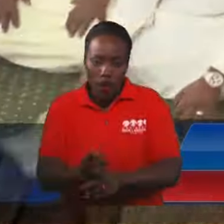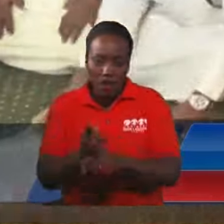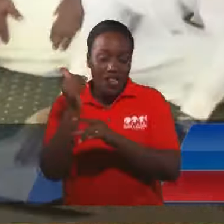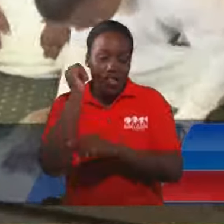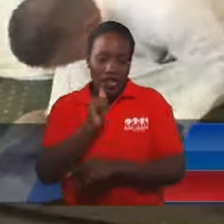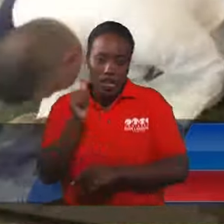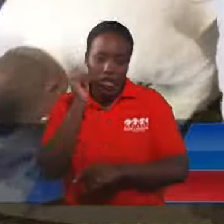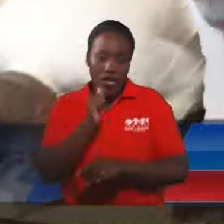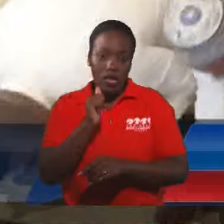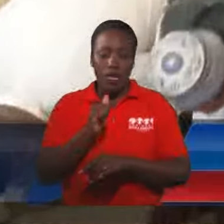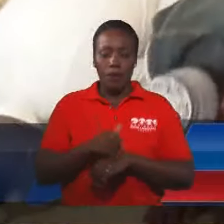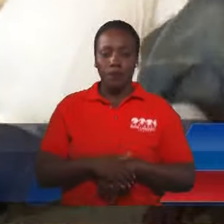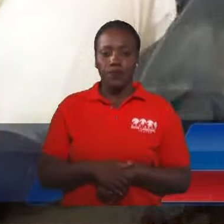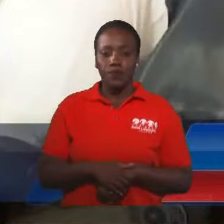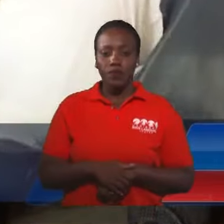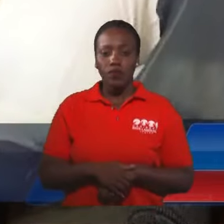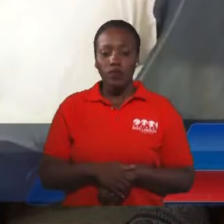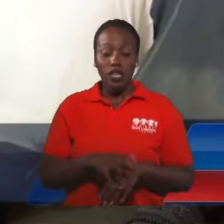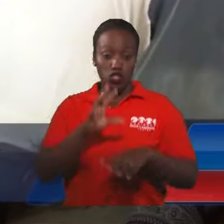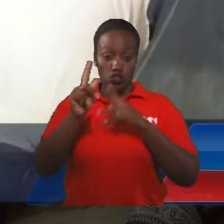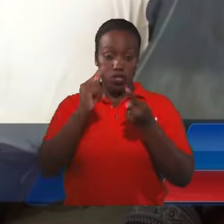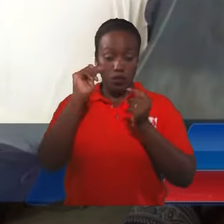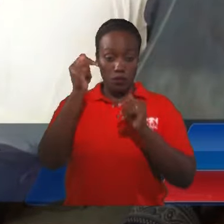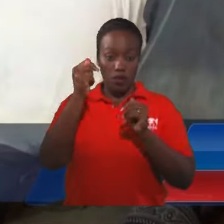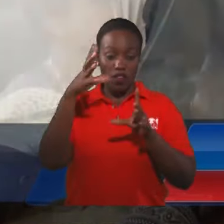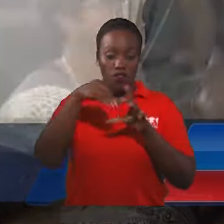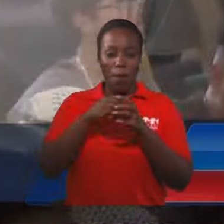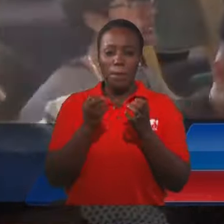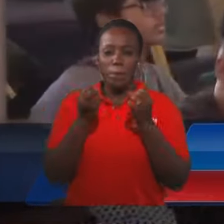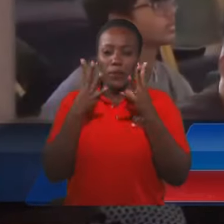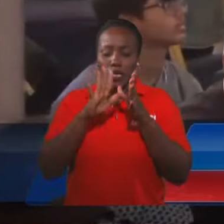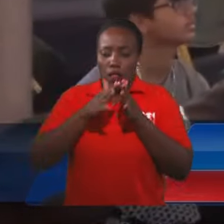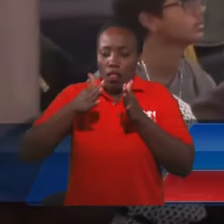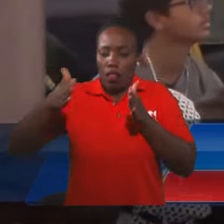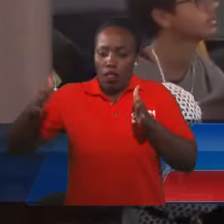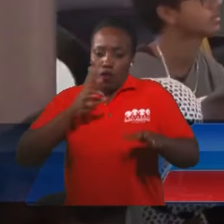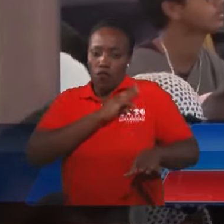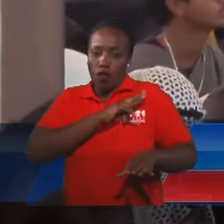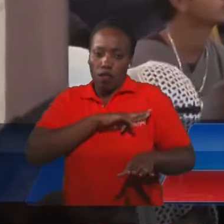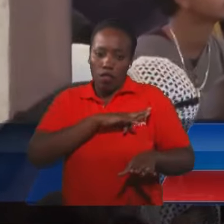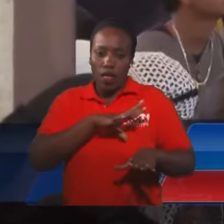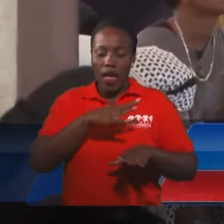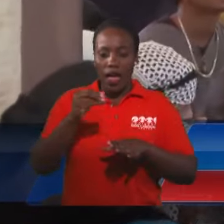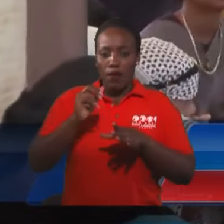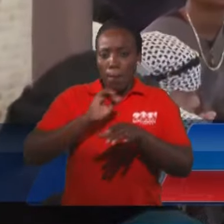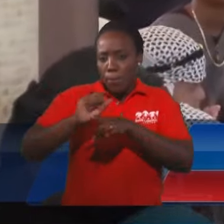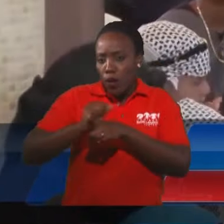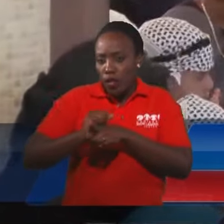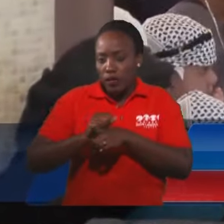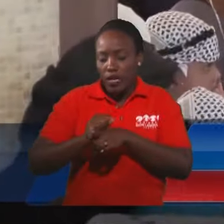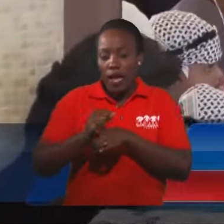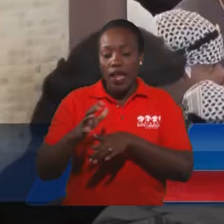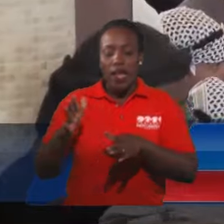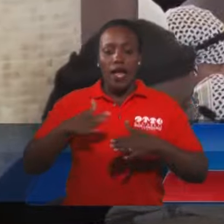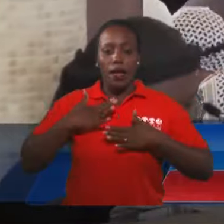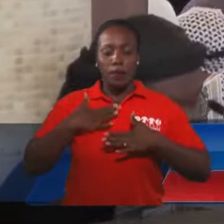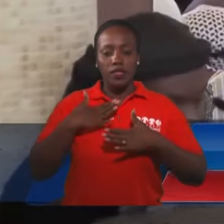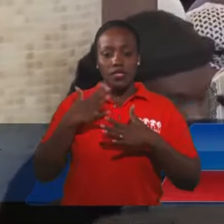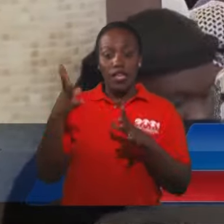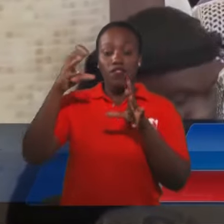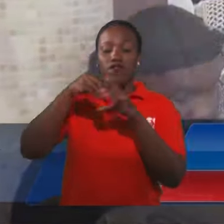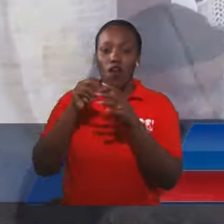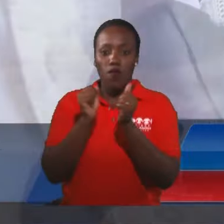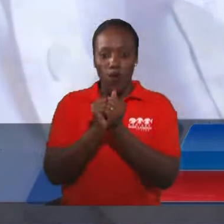religious diversity and traditions, and it is praiseworthy that it can share with the Islamic community as it recognizes the